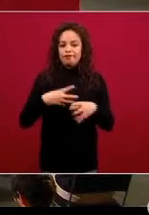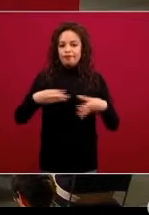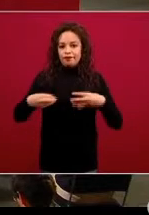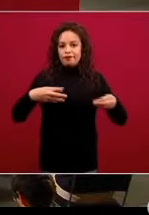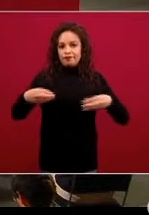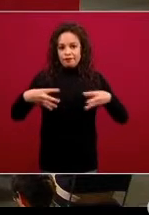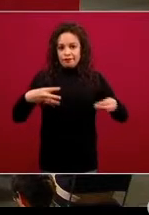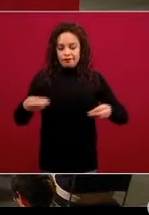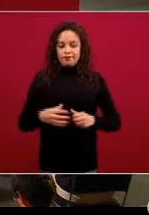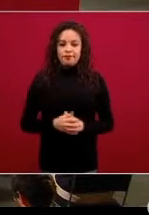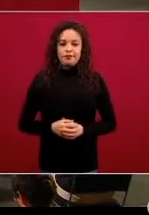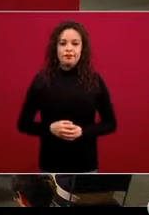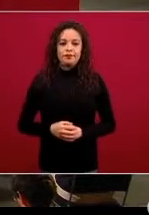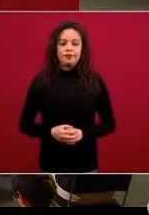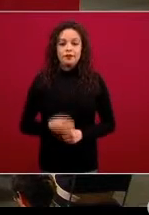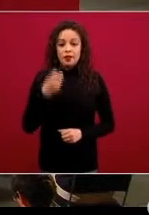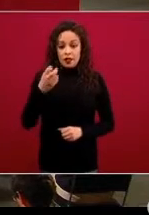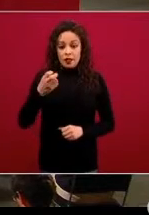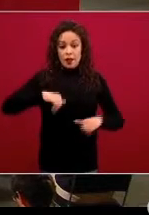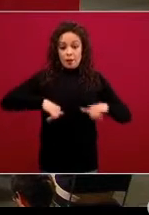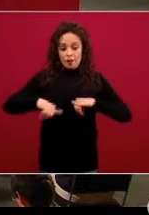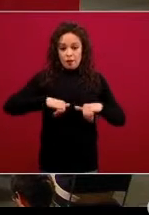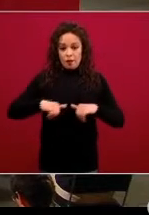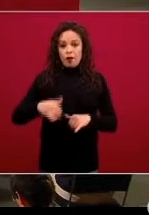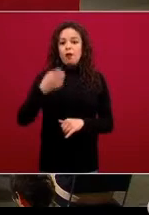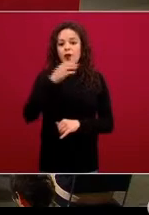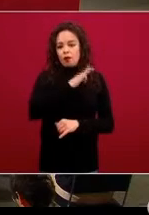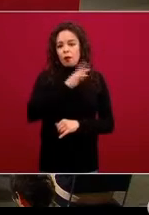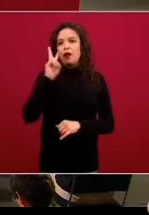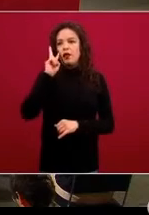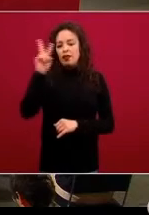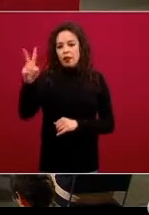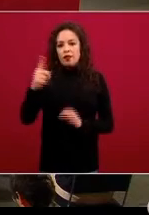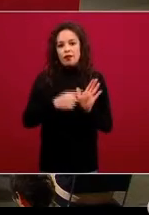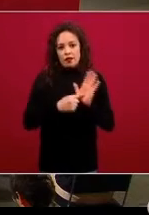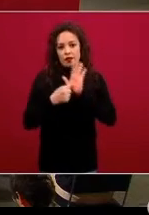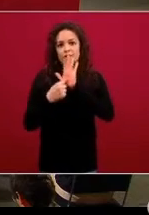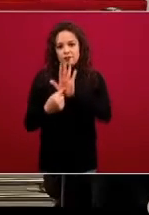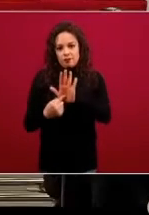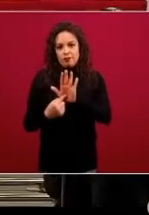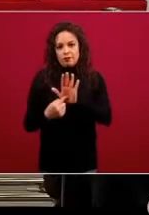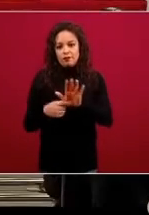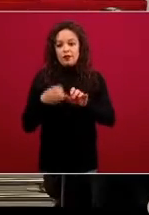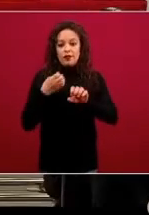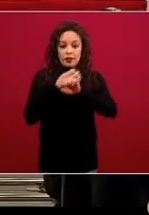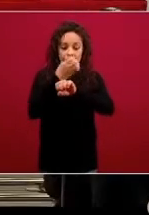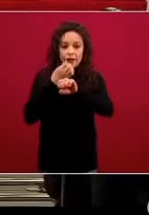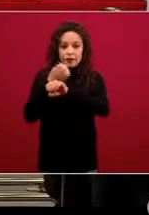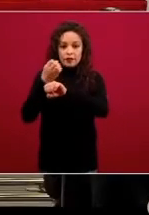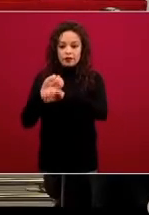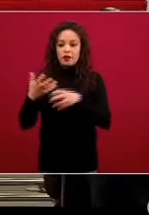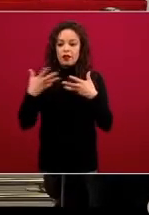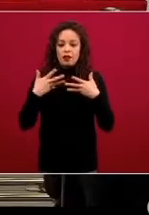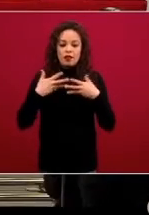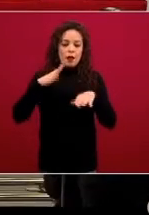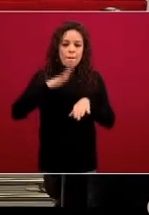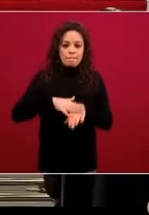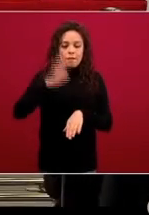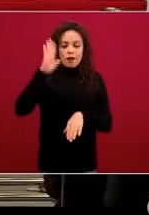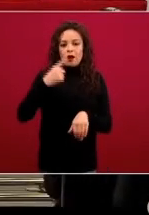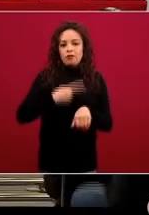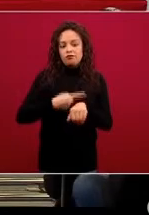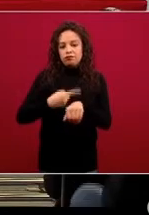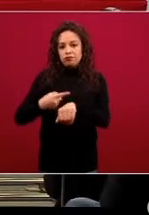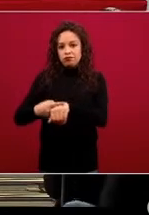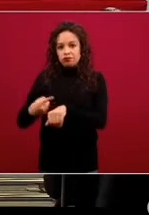showed some important increases in their transmission rate because of how close they are to the border. So that is the function